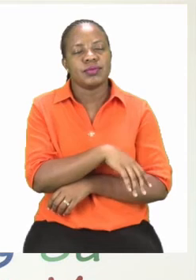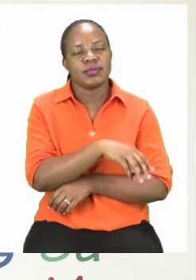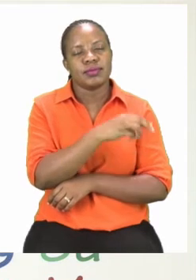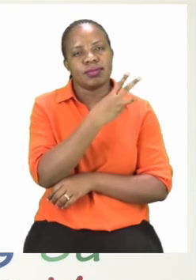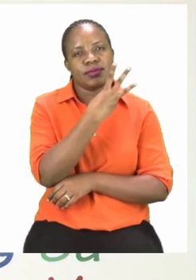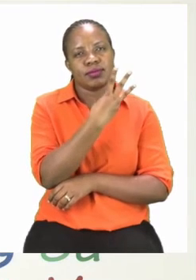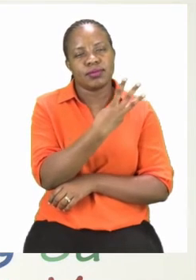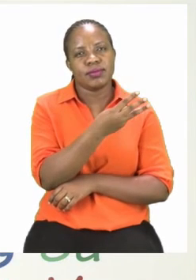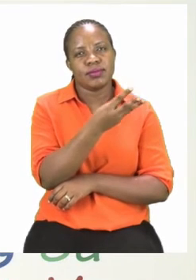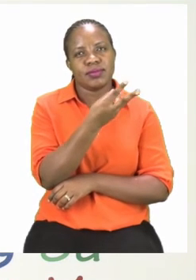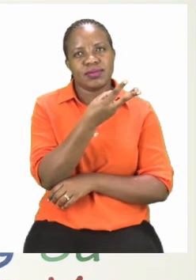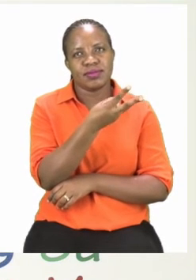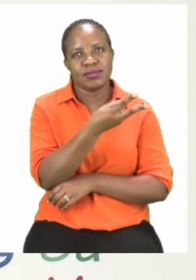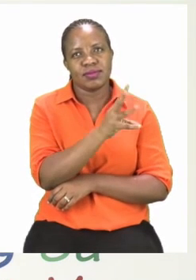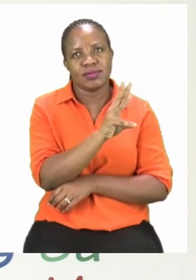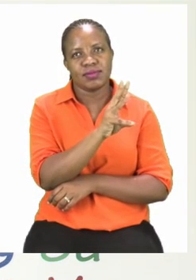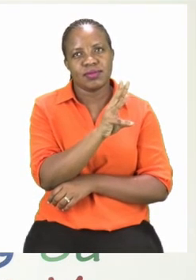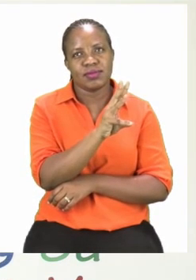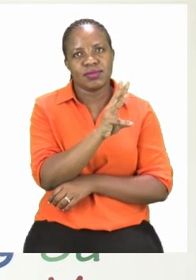36,